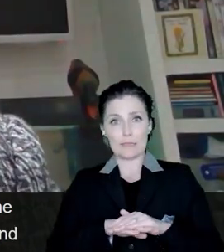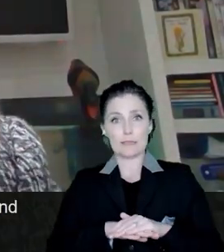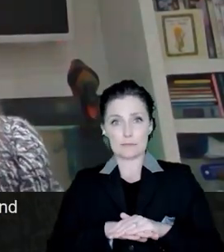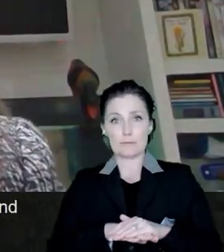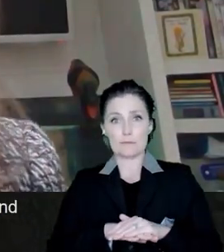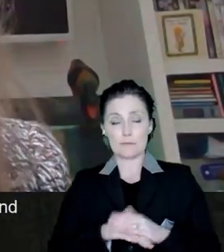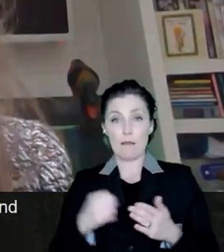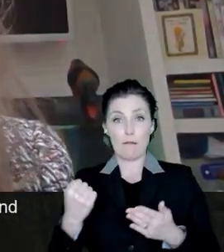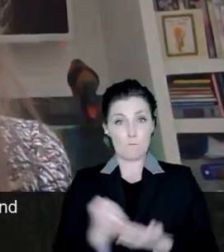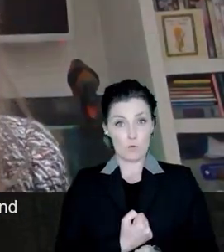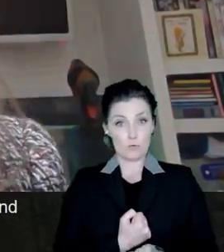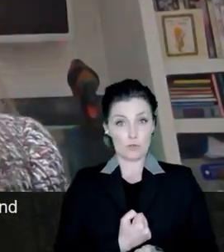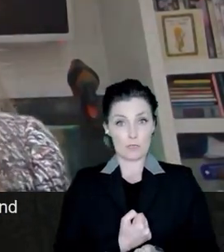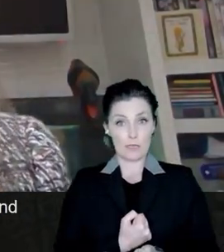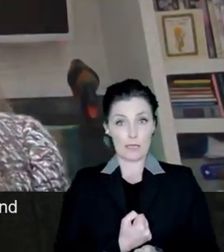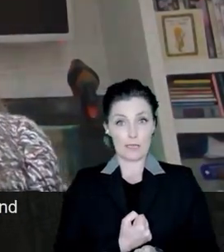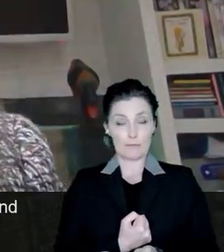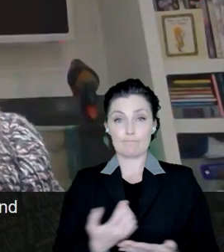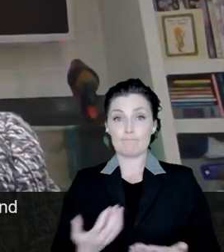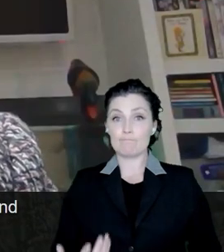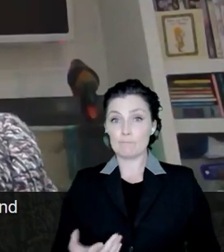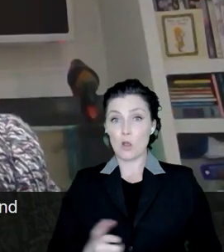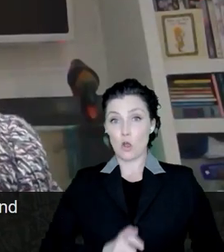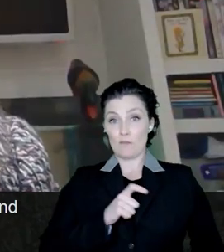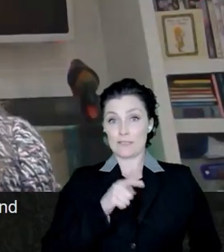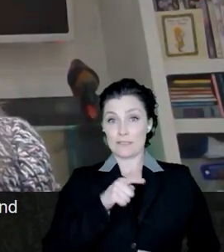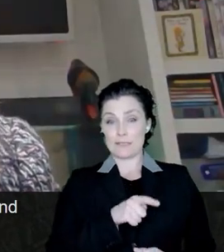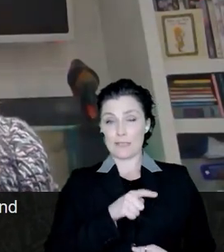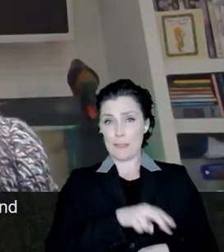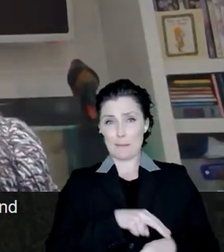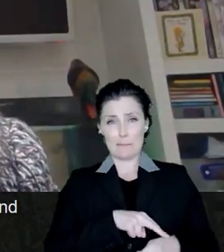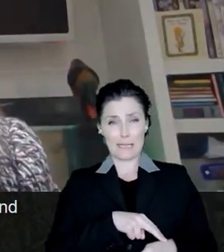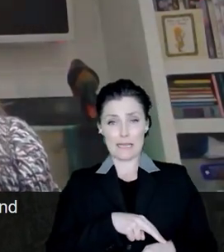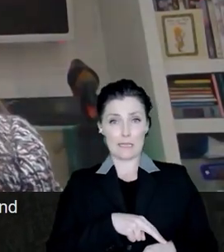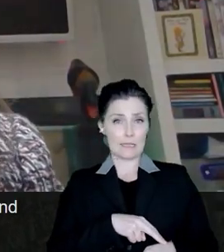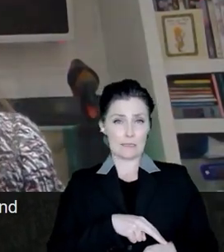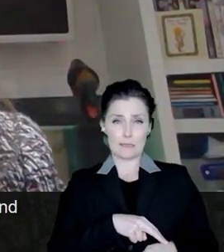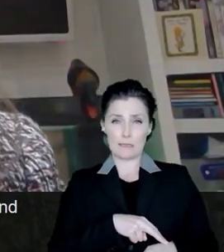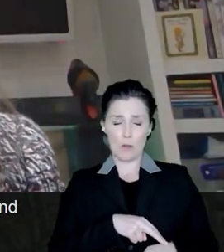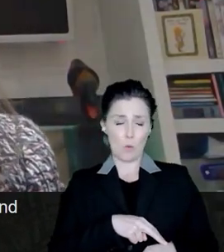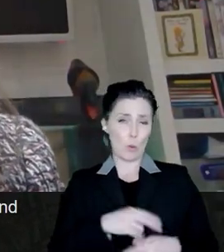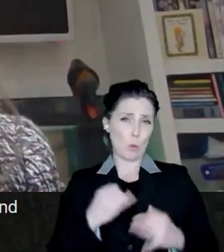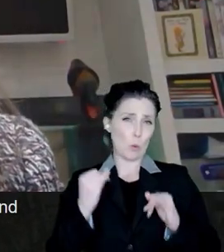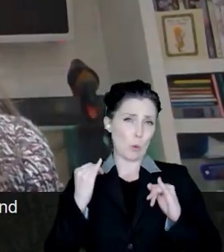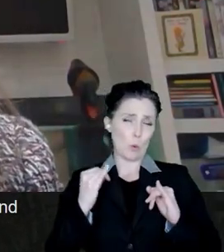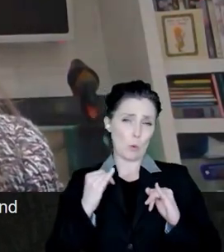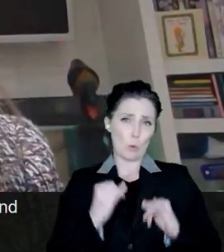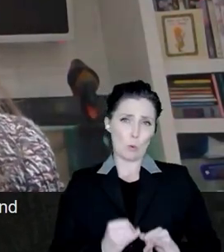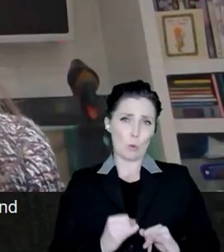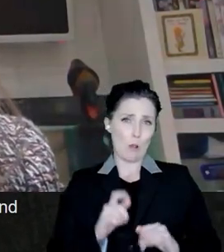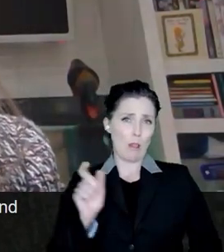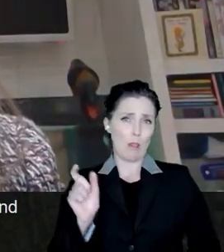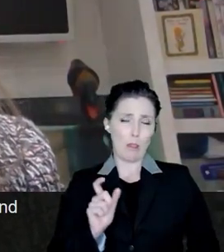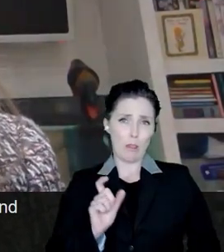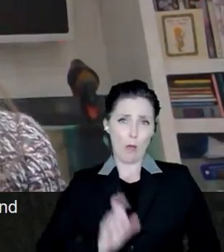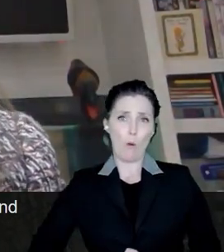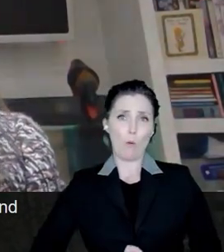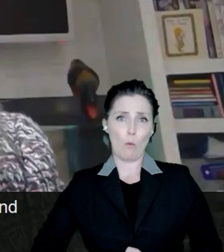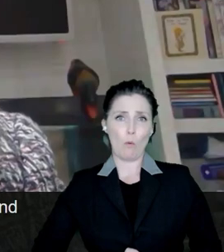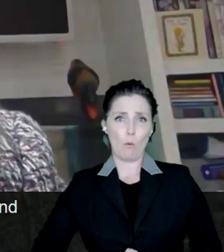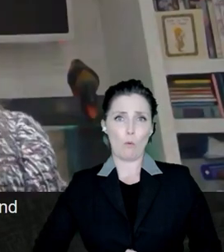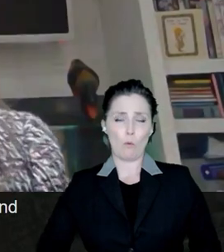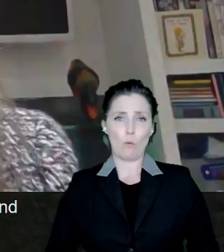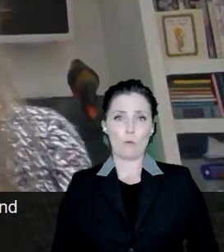Unfortunately, confidence in the police is at a record low. We mustn't forget that the mayor